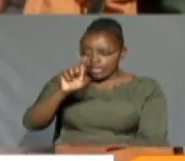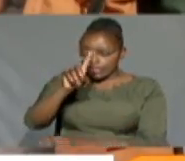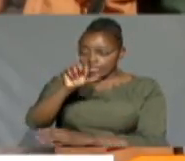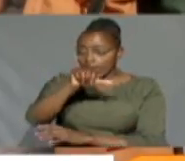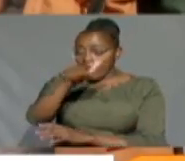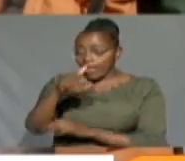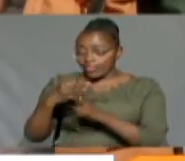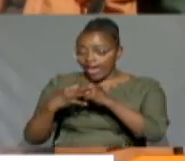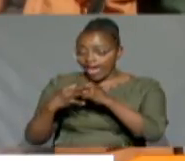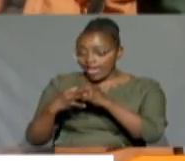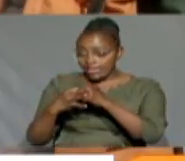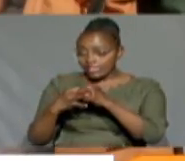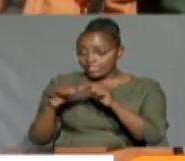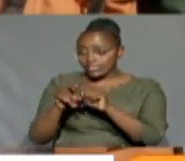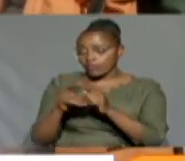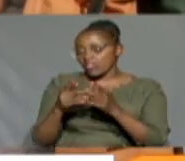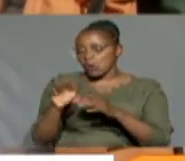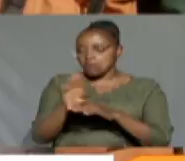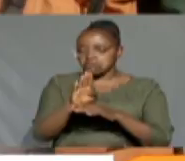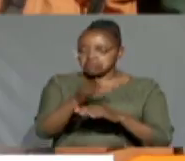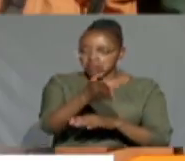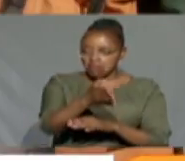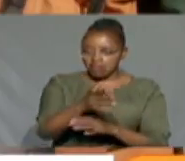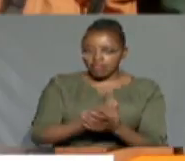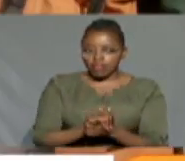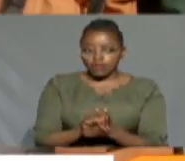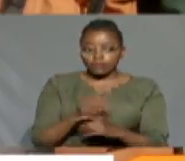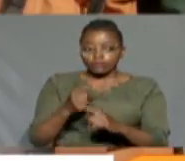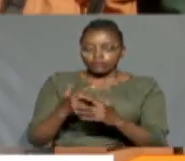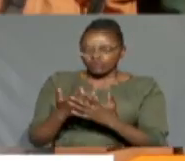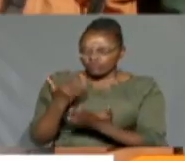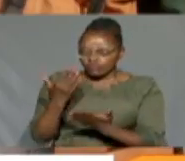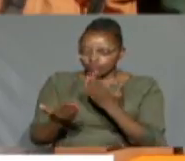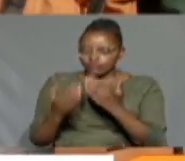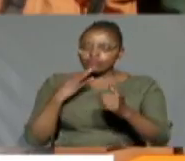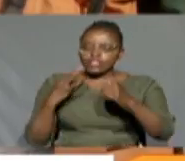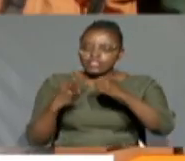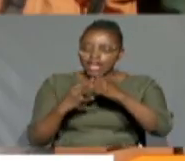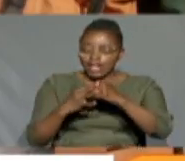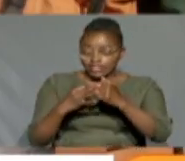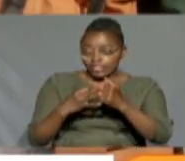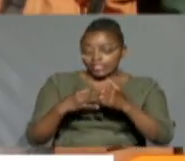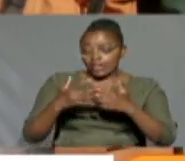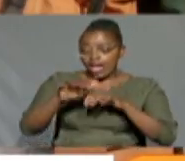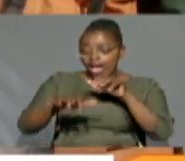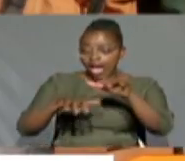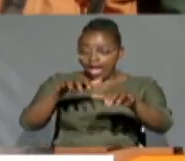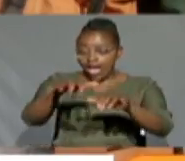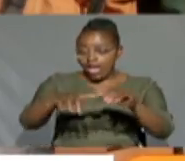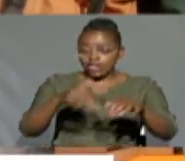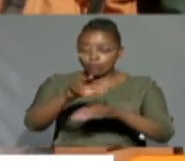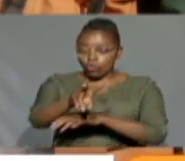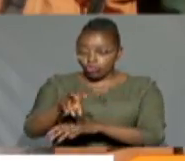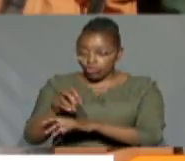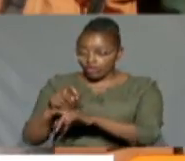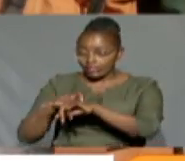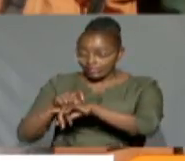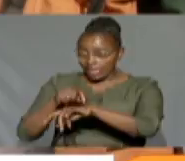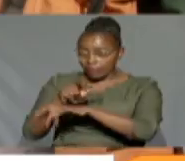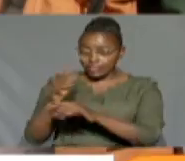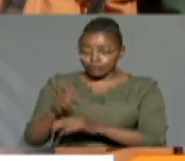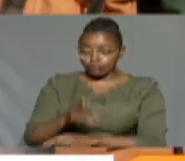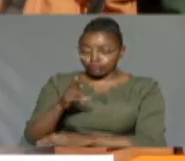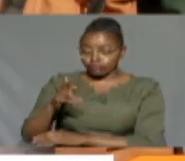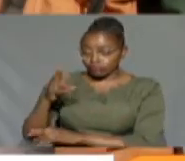eight victims were herders at Diid Biresa. Apart from the estimated 800 cattle said to have been stolen during the attack, the